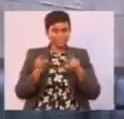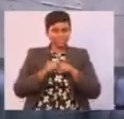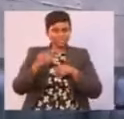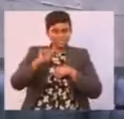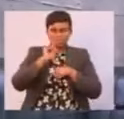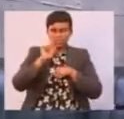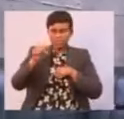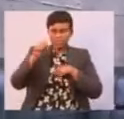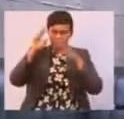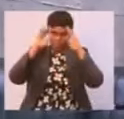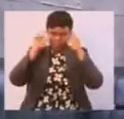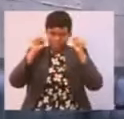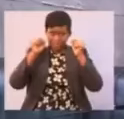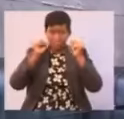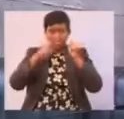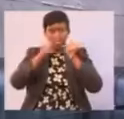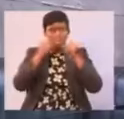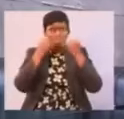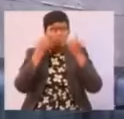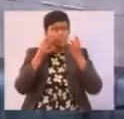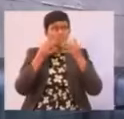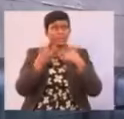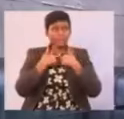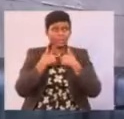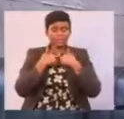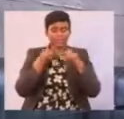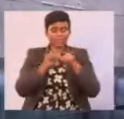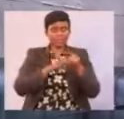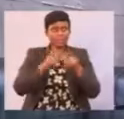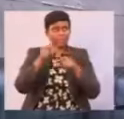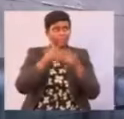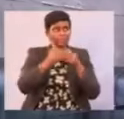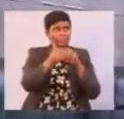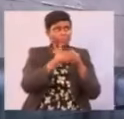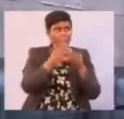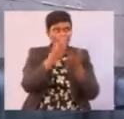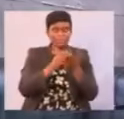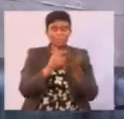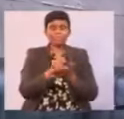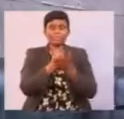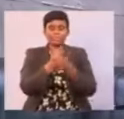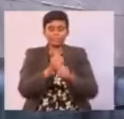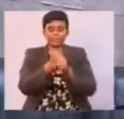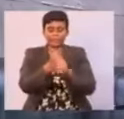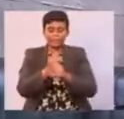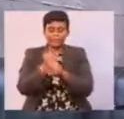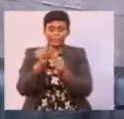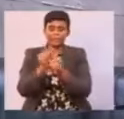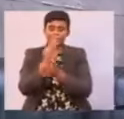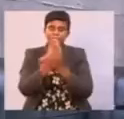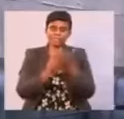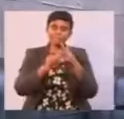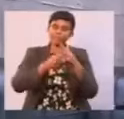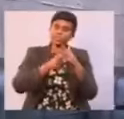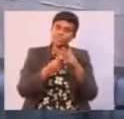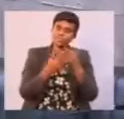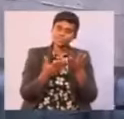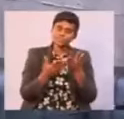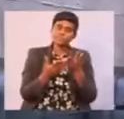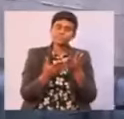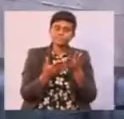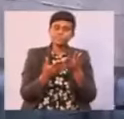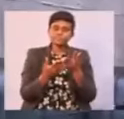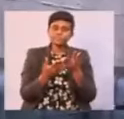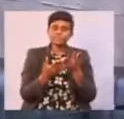President did mention that they were extending some gifts in form of some beans